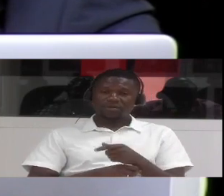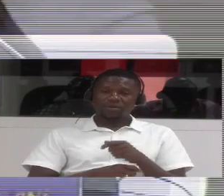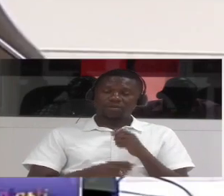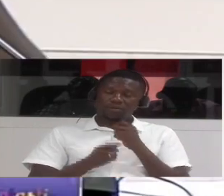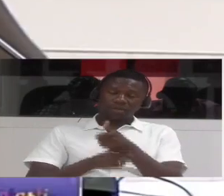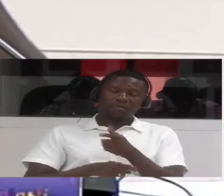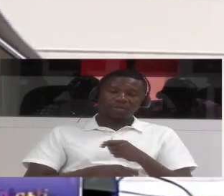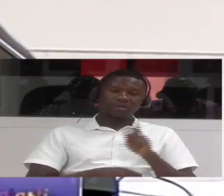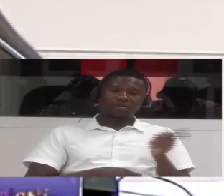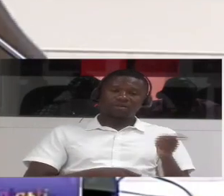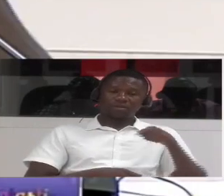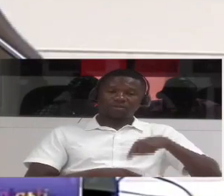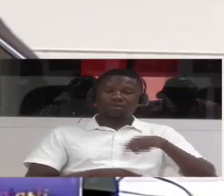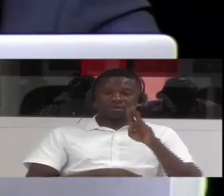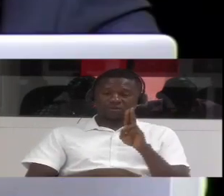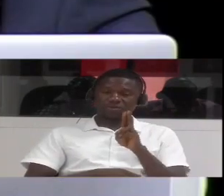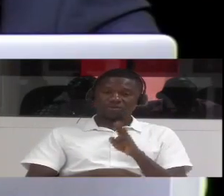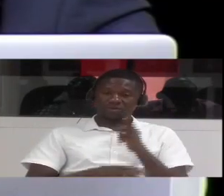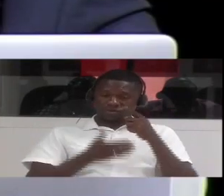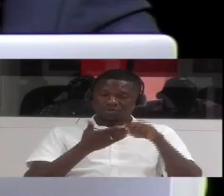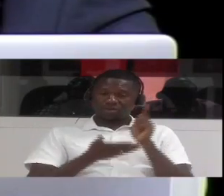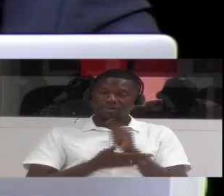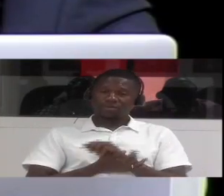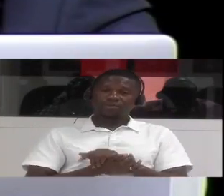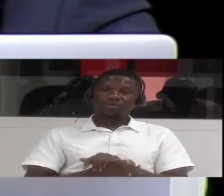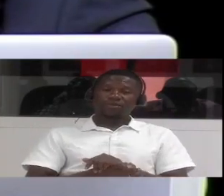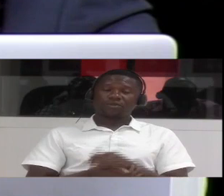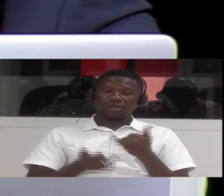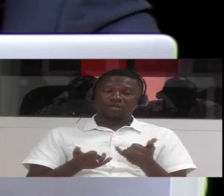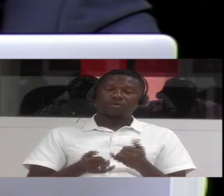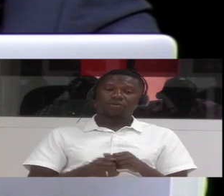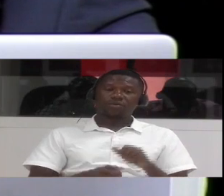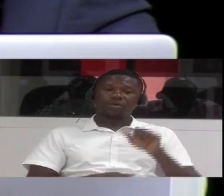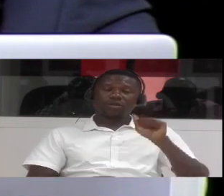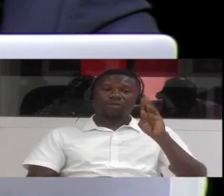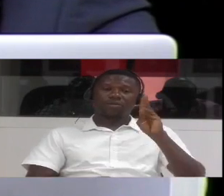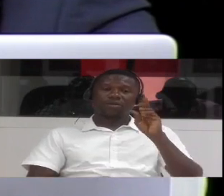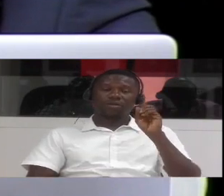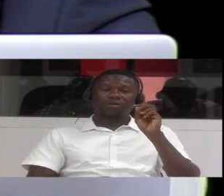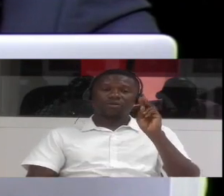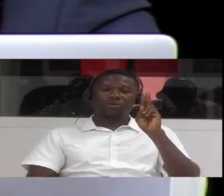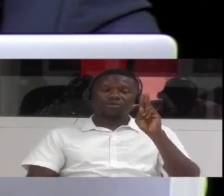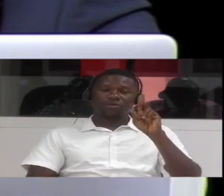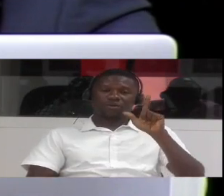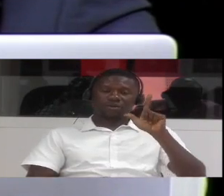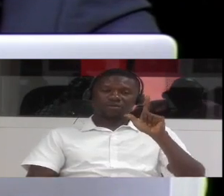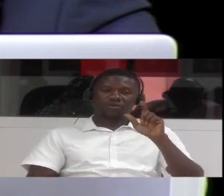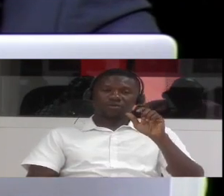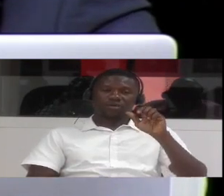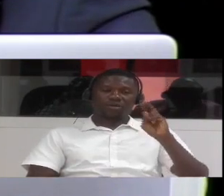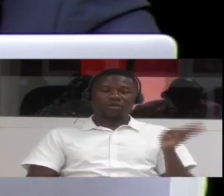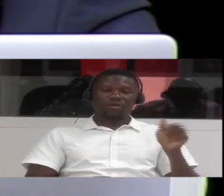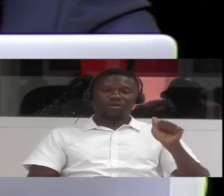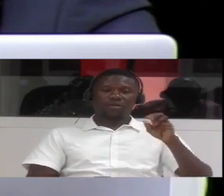GPU, correct? Yes. Okay, now to Abdul Hamid Adiamo. Did we deal with this